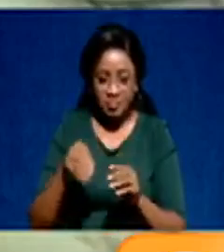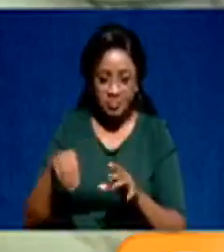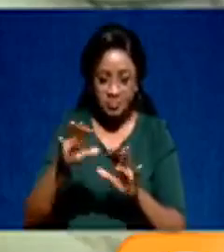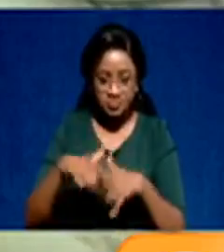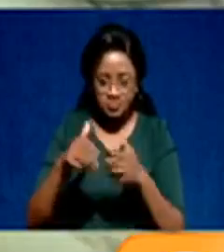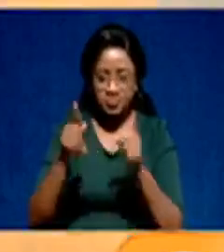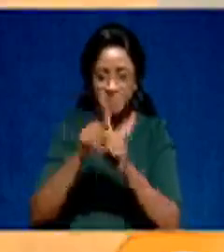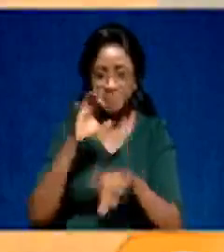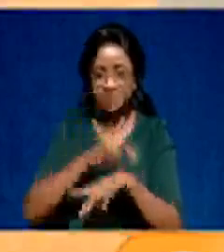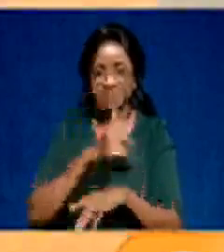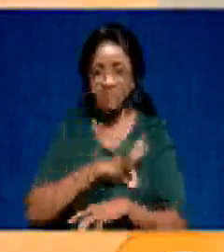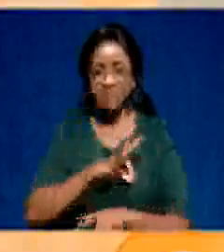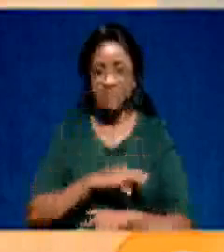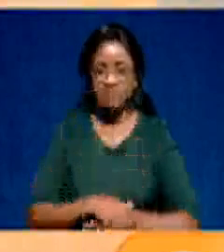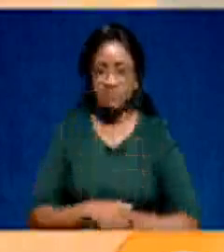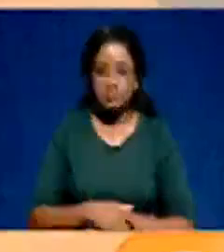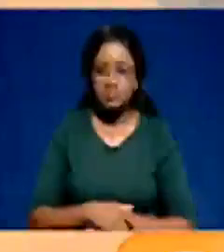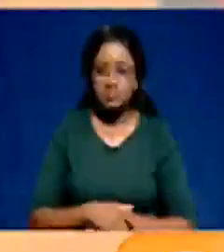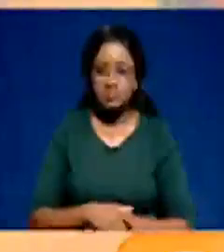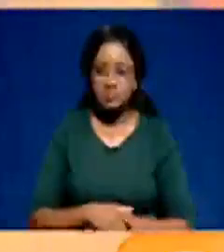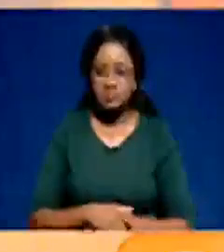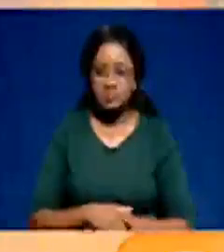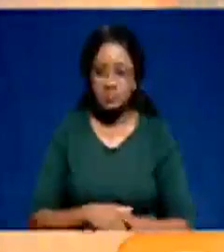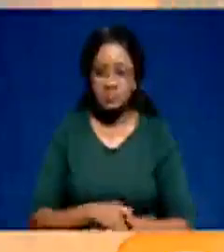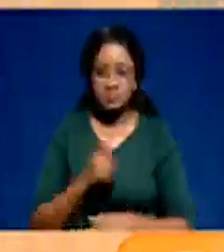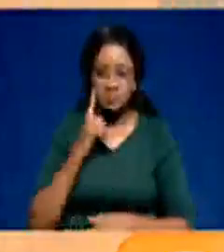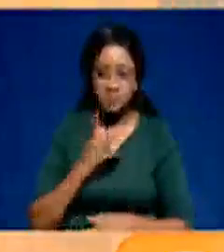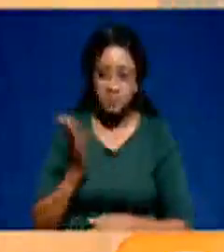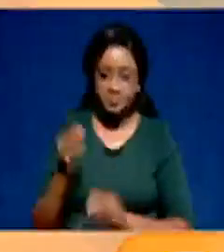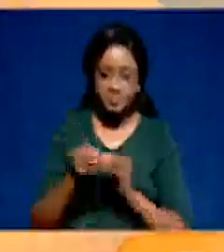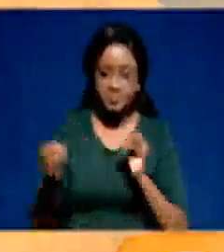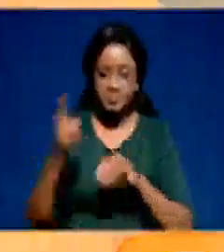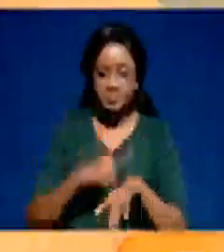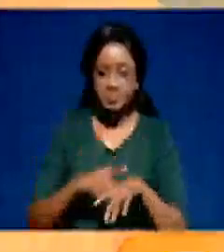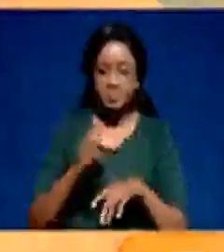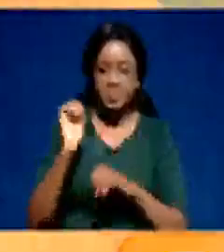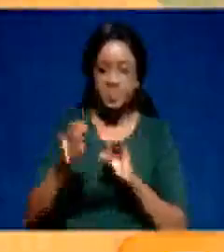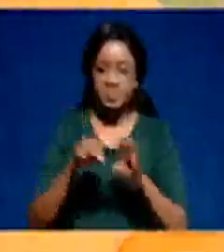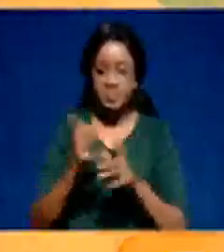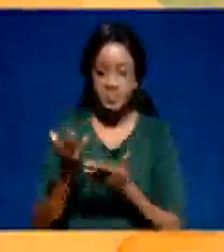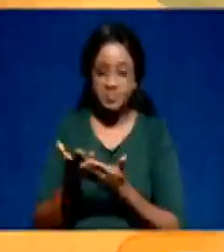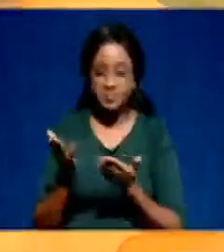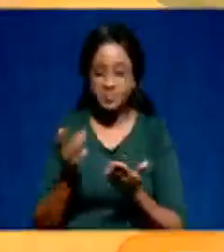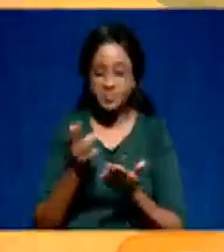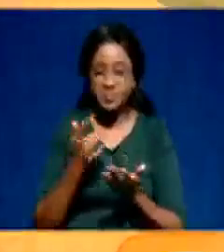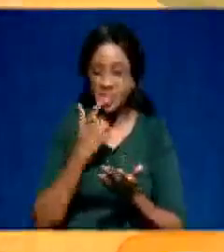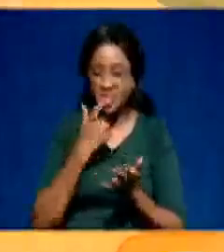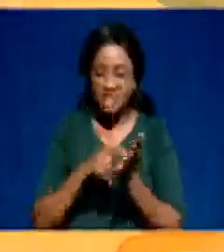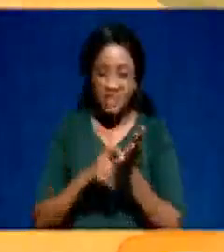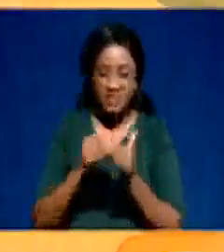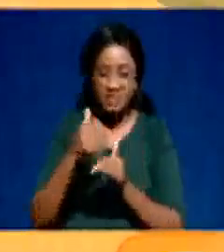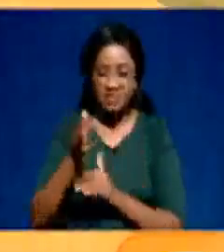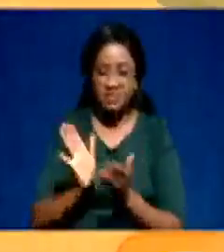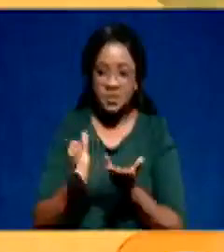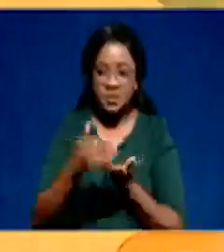earn more from farming. For a long time, farmers here in Mwea threw away these rice husks after harvesting their rice. But with